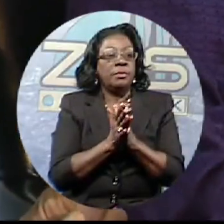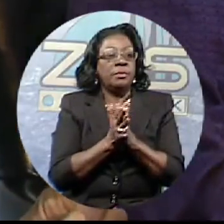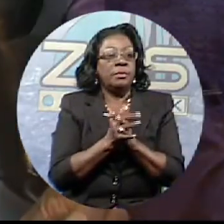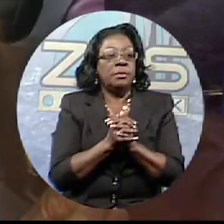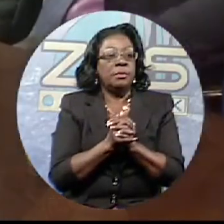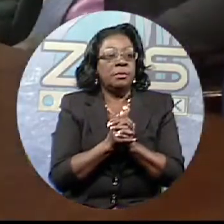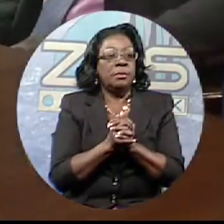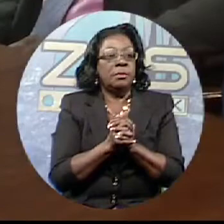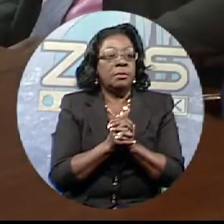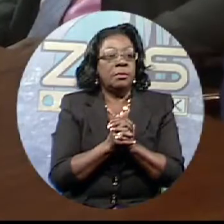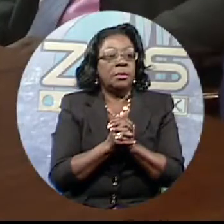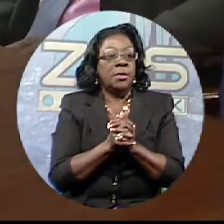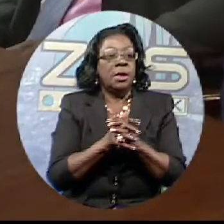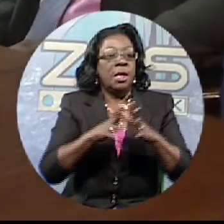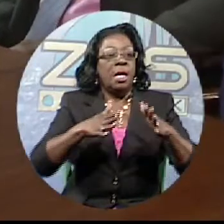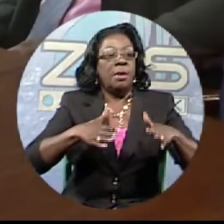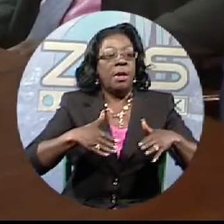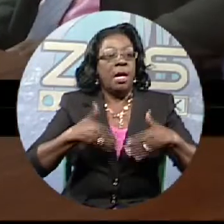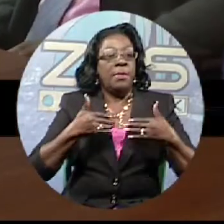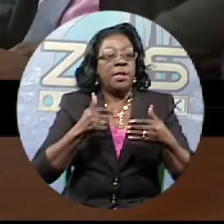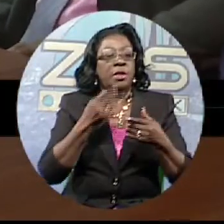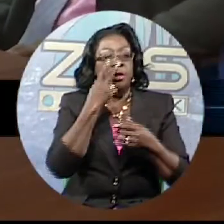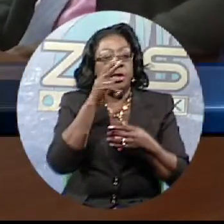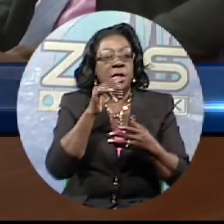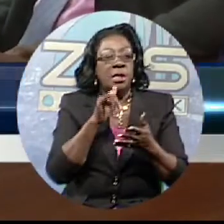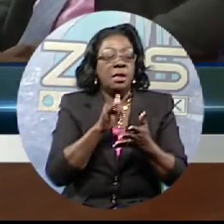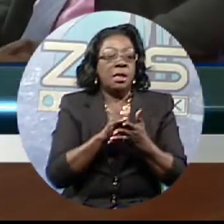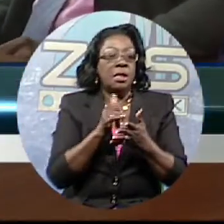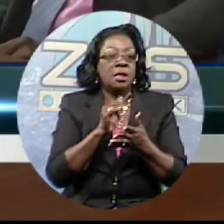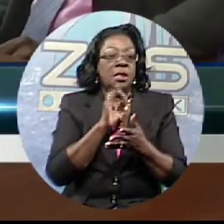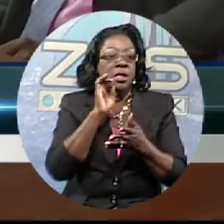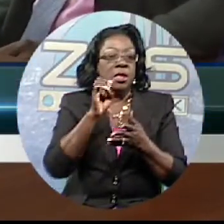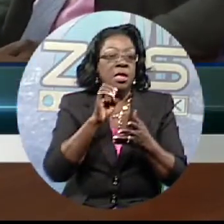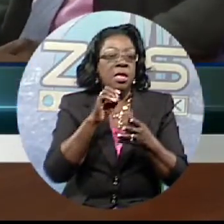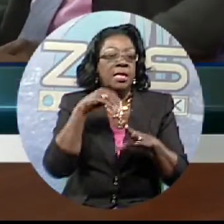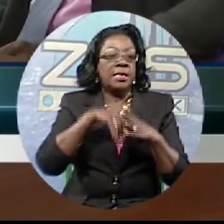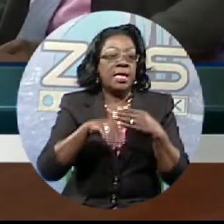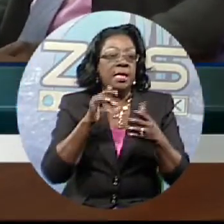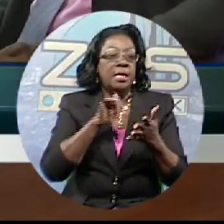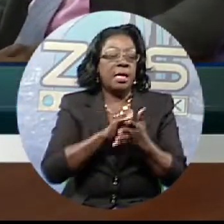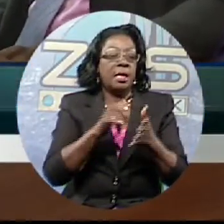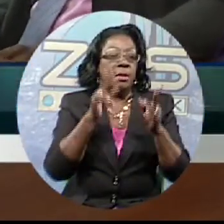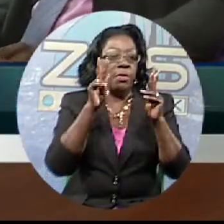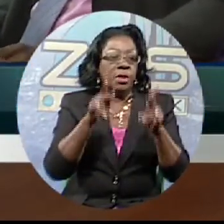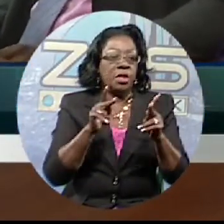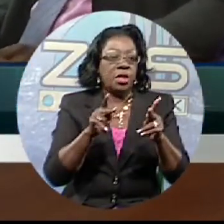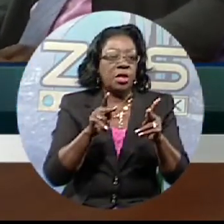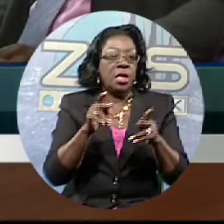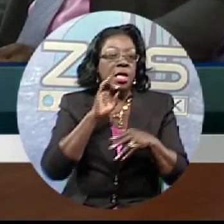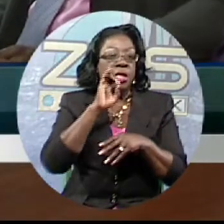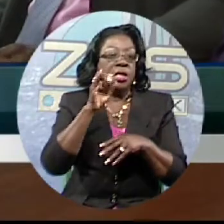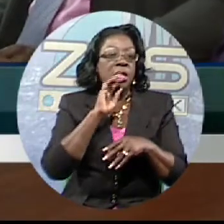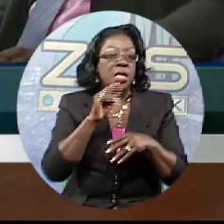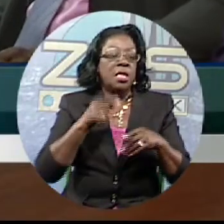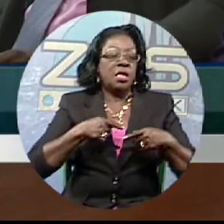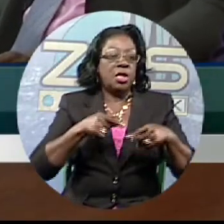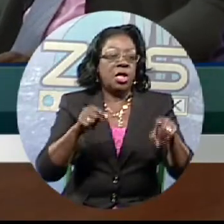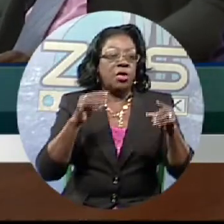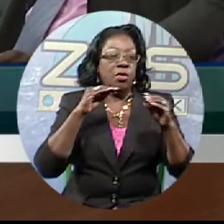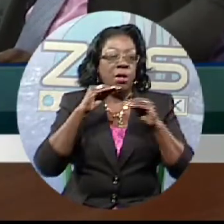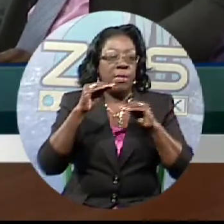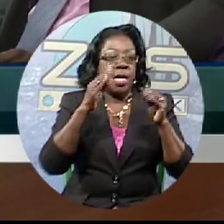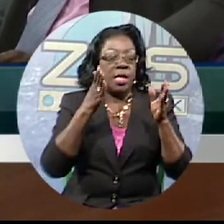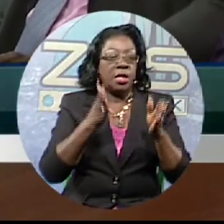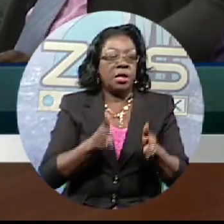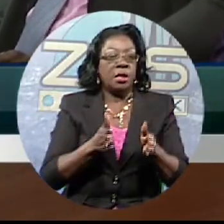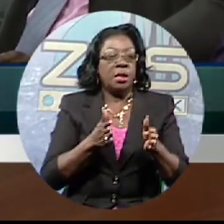And I'm so happy for her to see that today she is the general manager of the Broadcasting